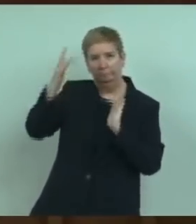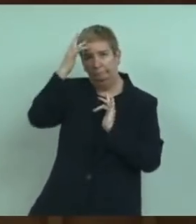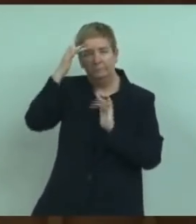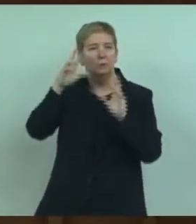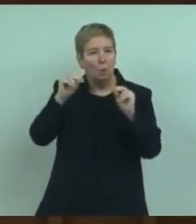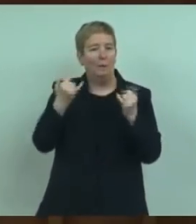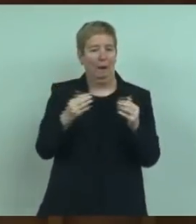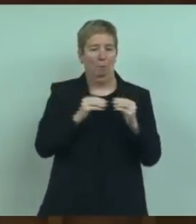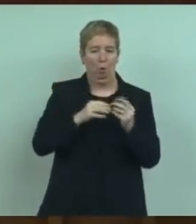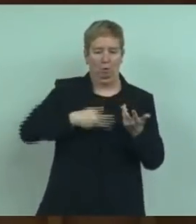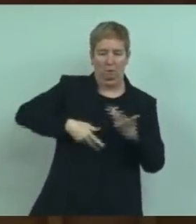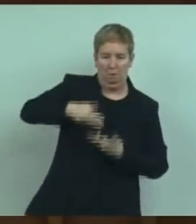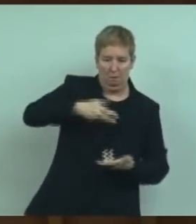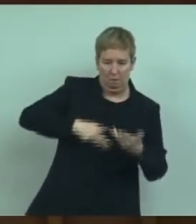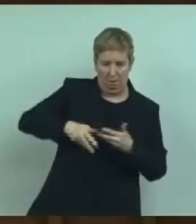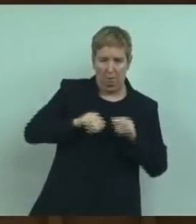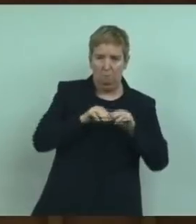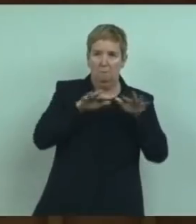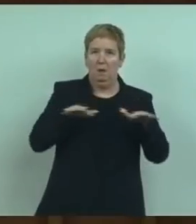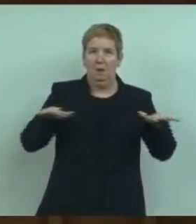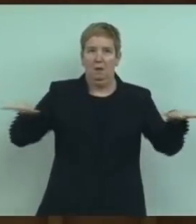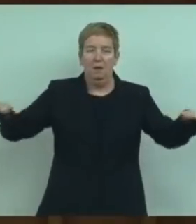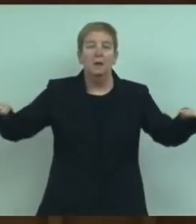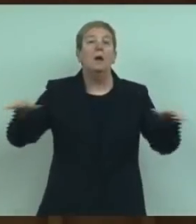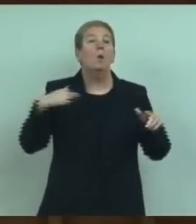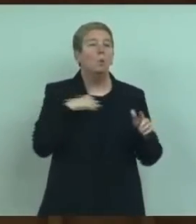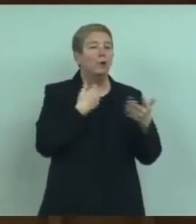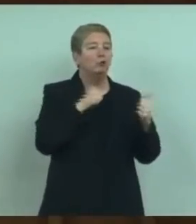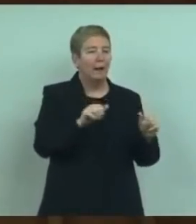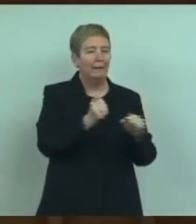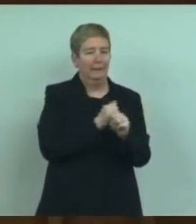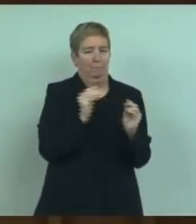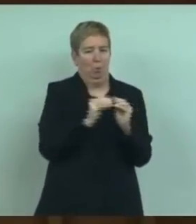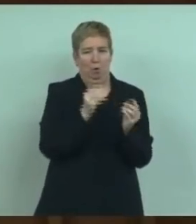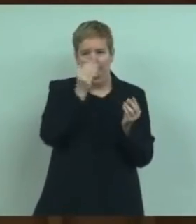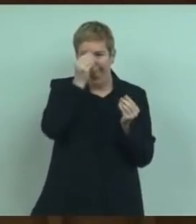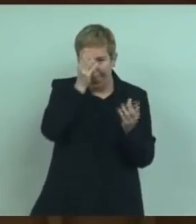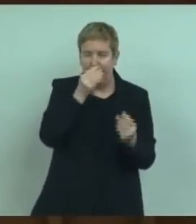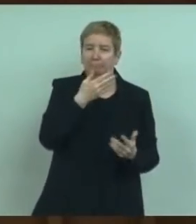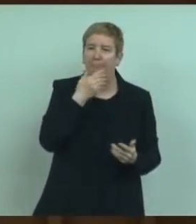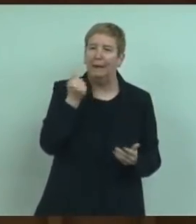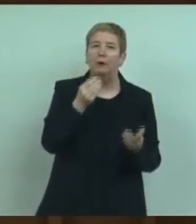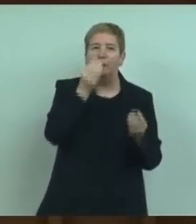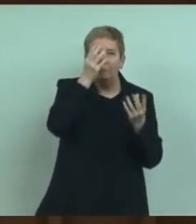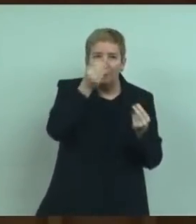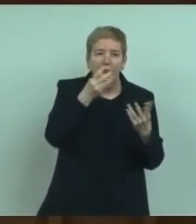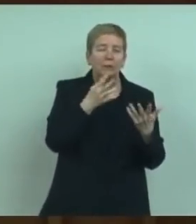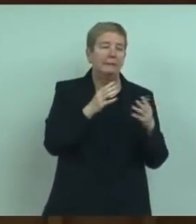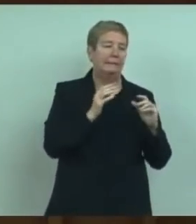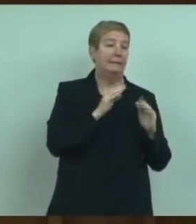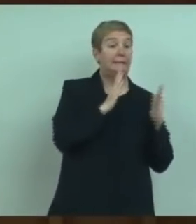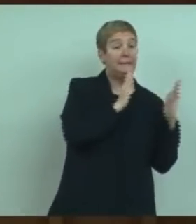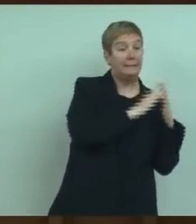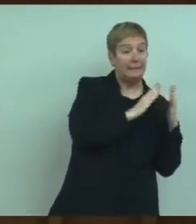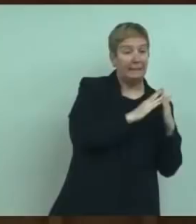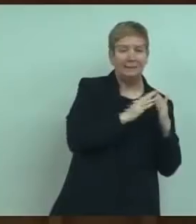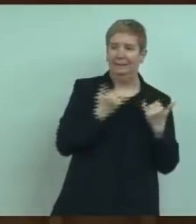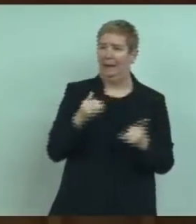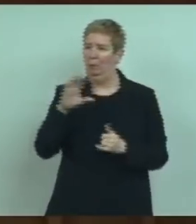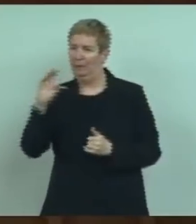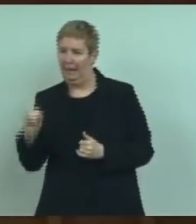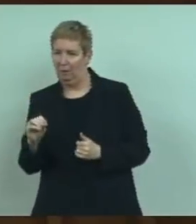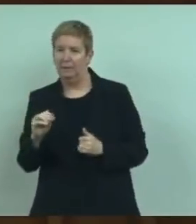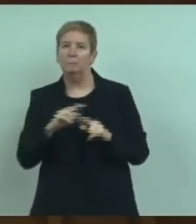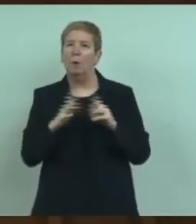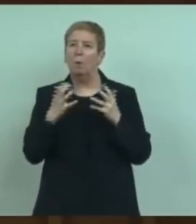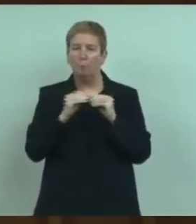with the governor to provide better data, more towards cities as opposed to just counties, but I have to make sure that